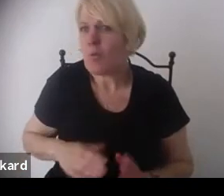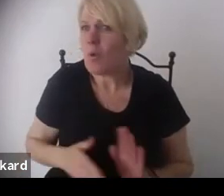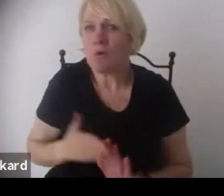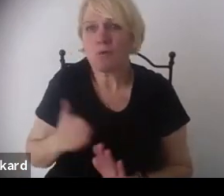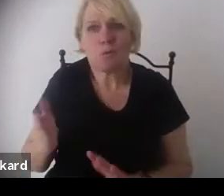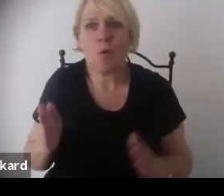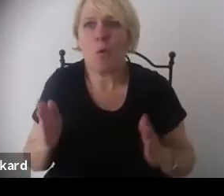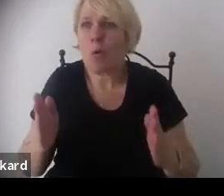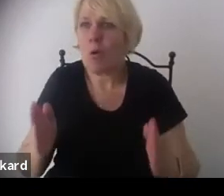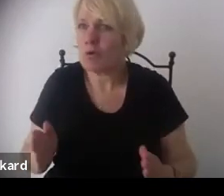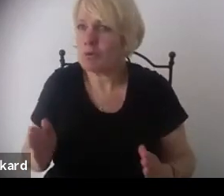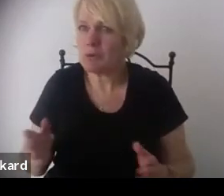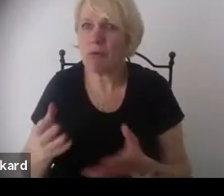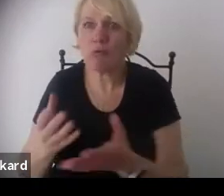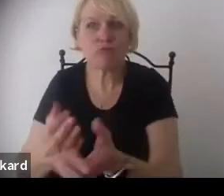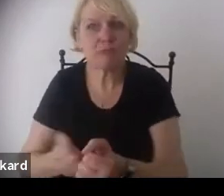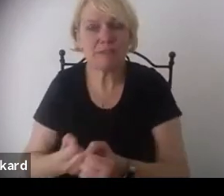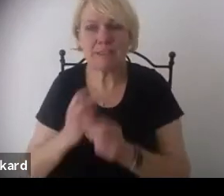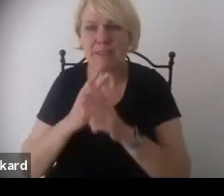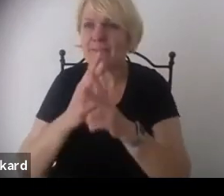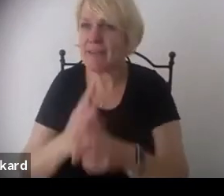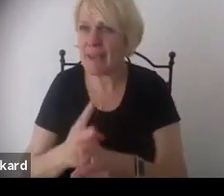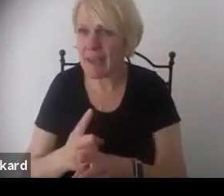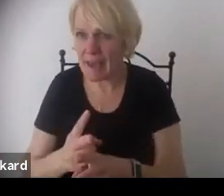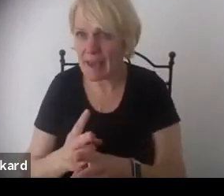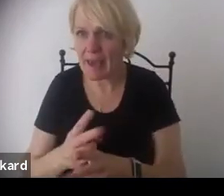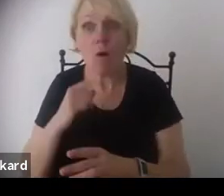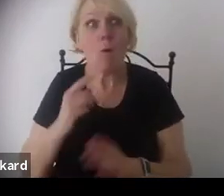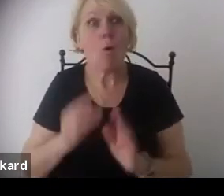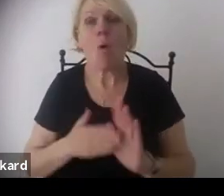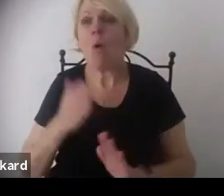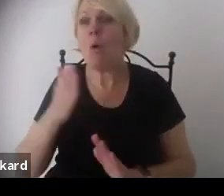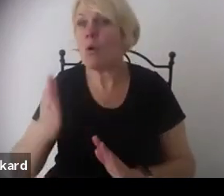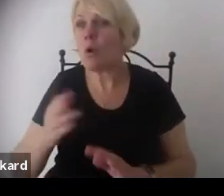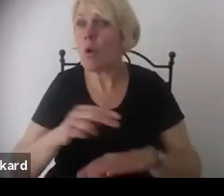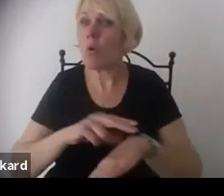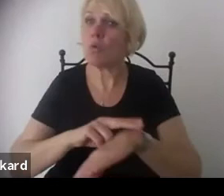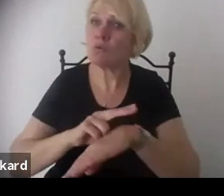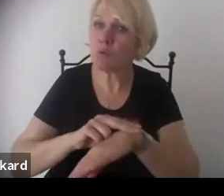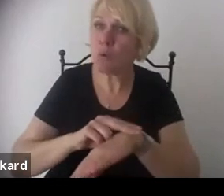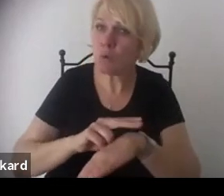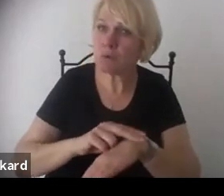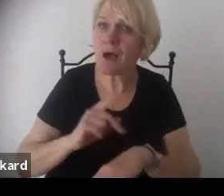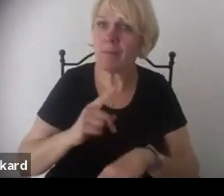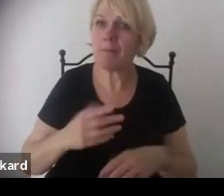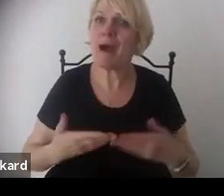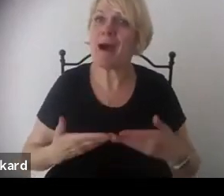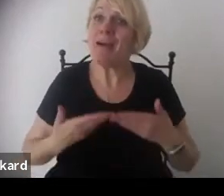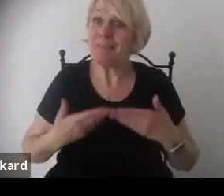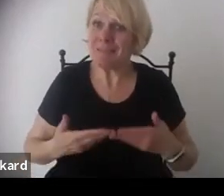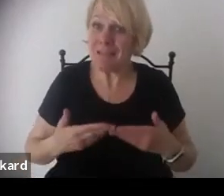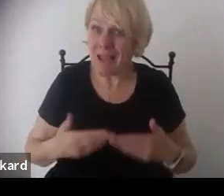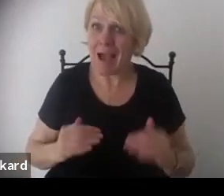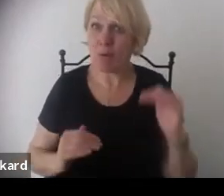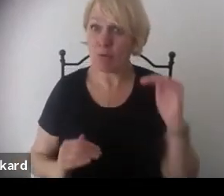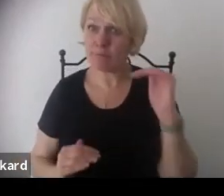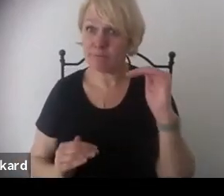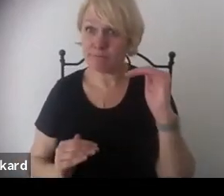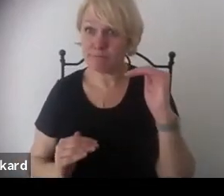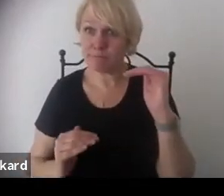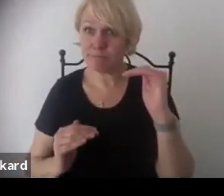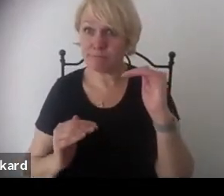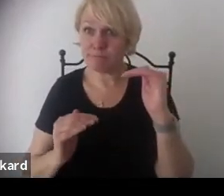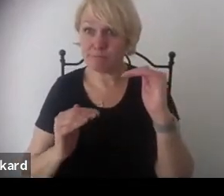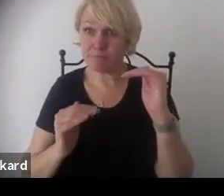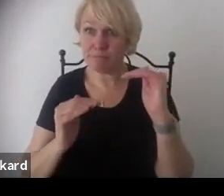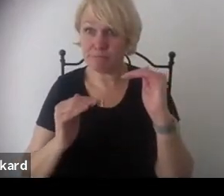care. I think overall we would say we're now back up to the level of demand that we were 6 months